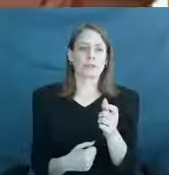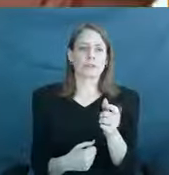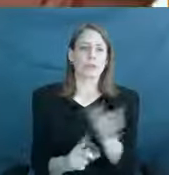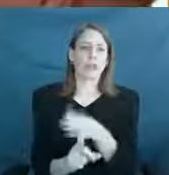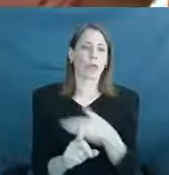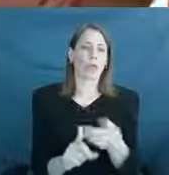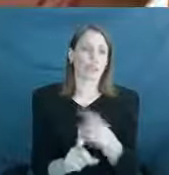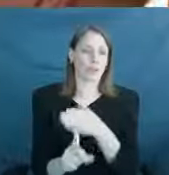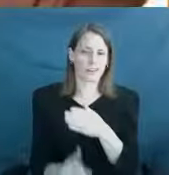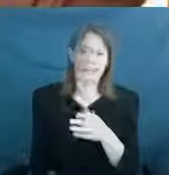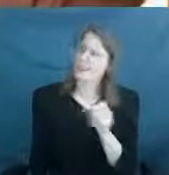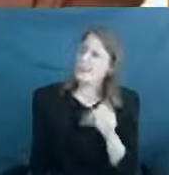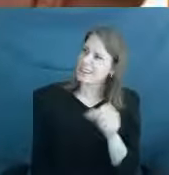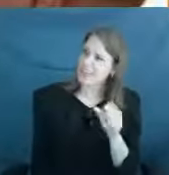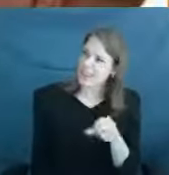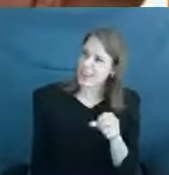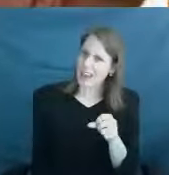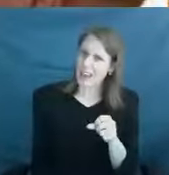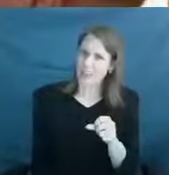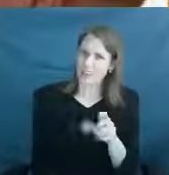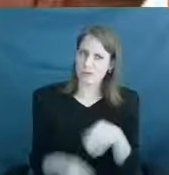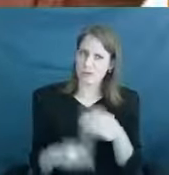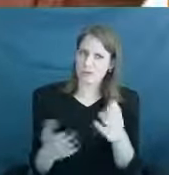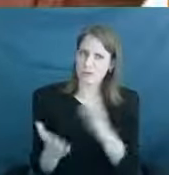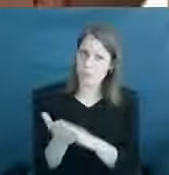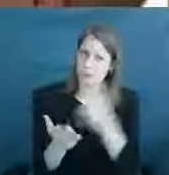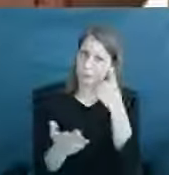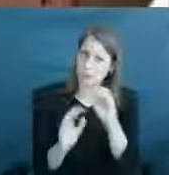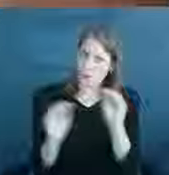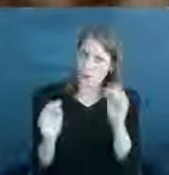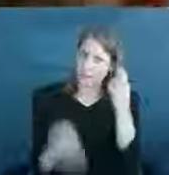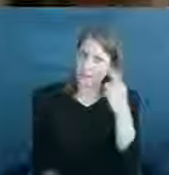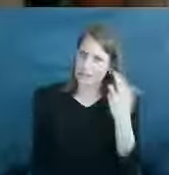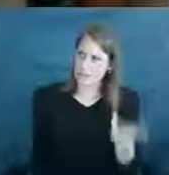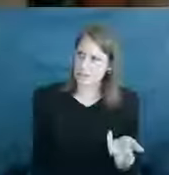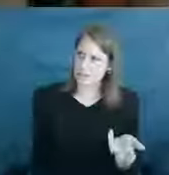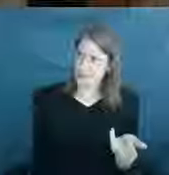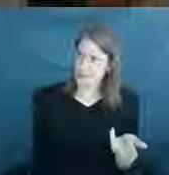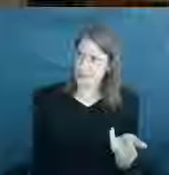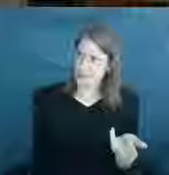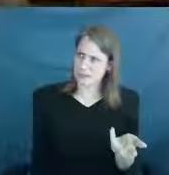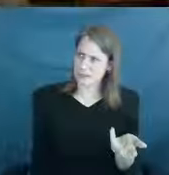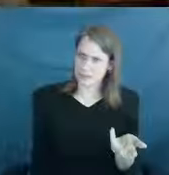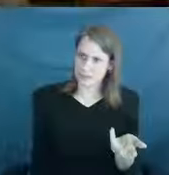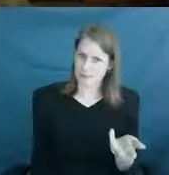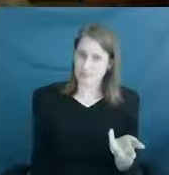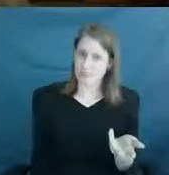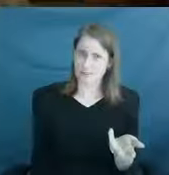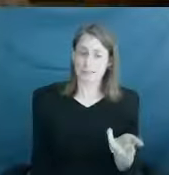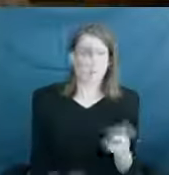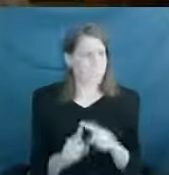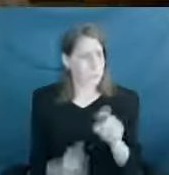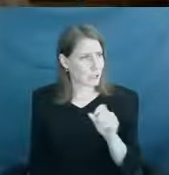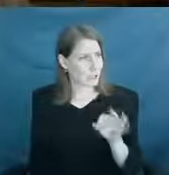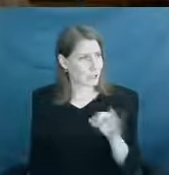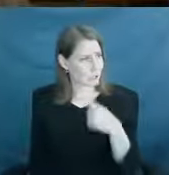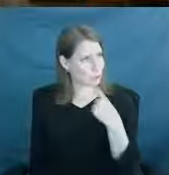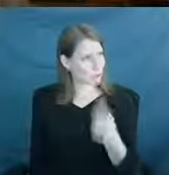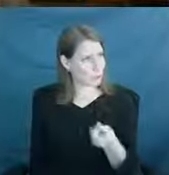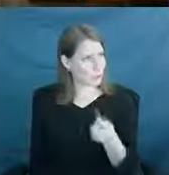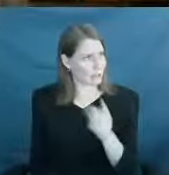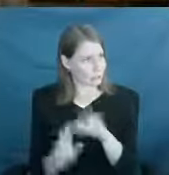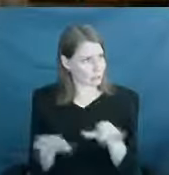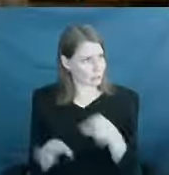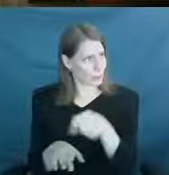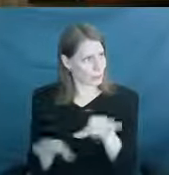extremely remote danger that you can get into giving sugary it feels a bit artificial. plastic at times because you're giving praise for